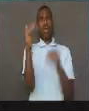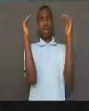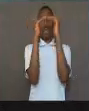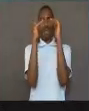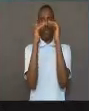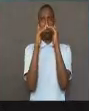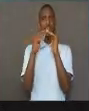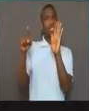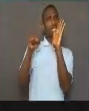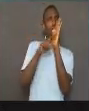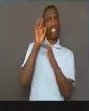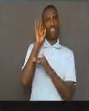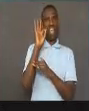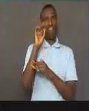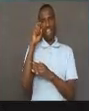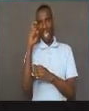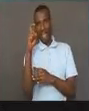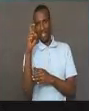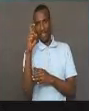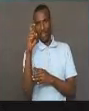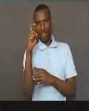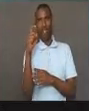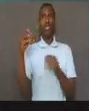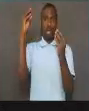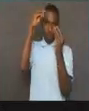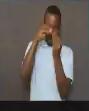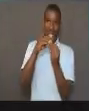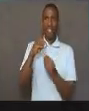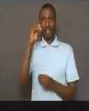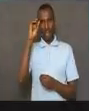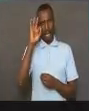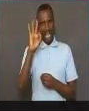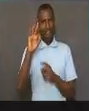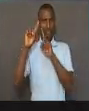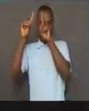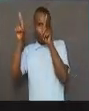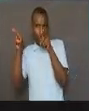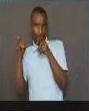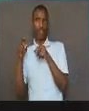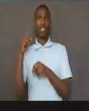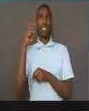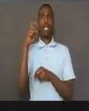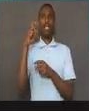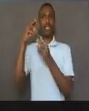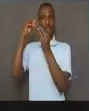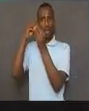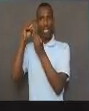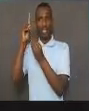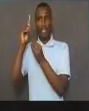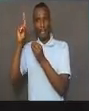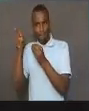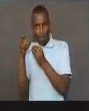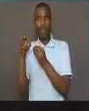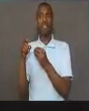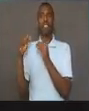equals negative fx plus f times x plus